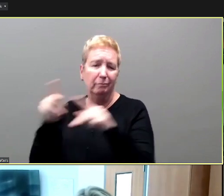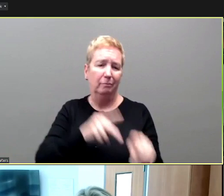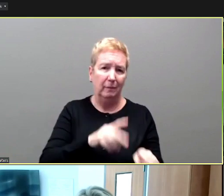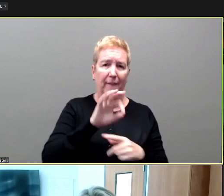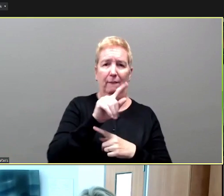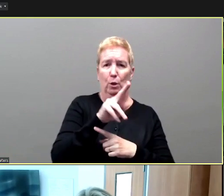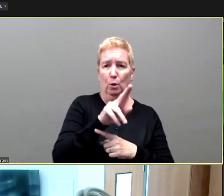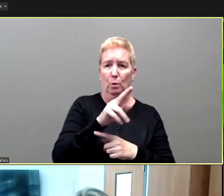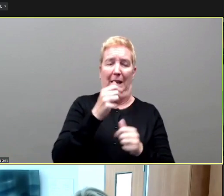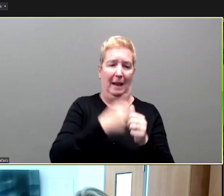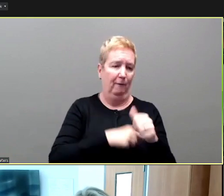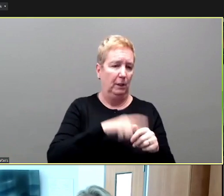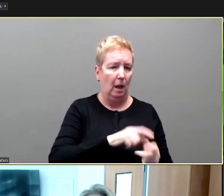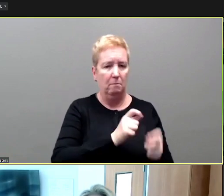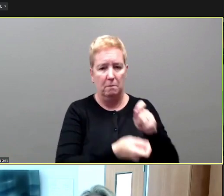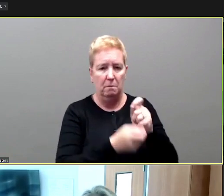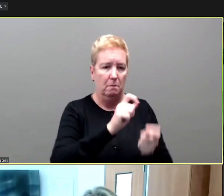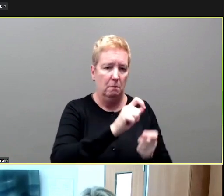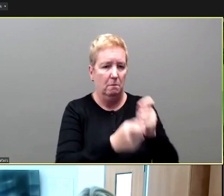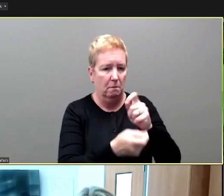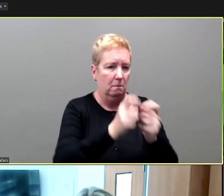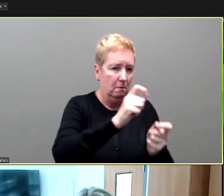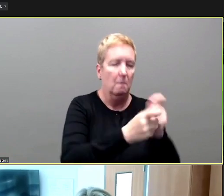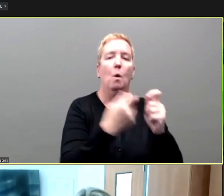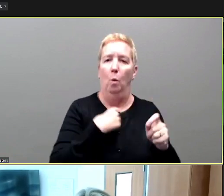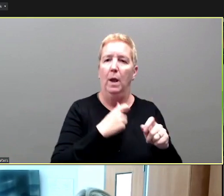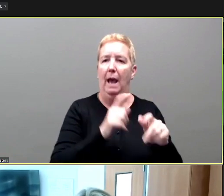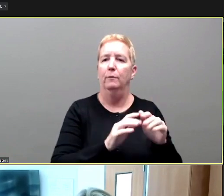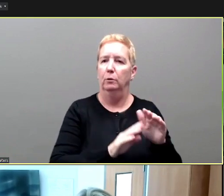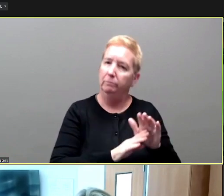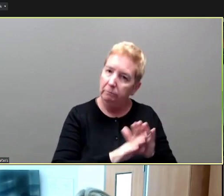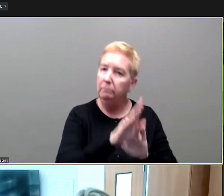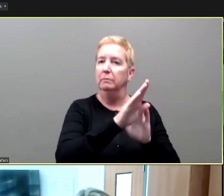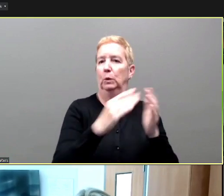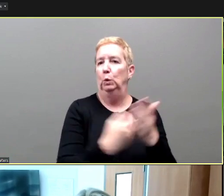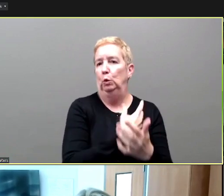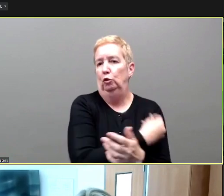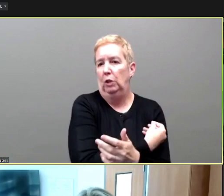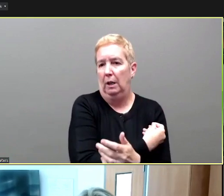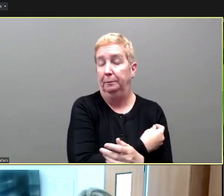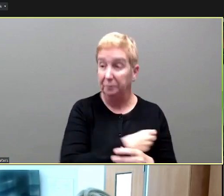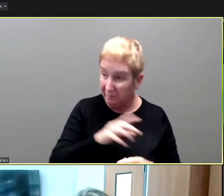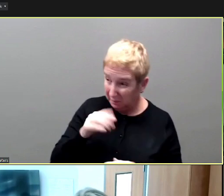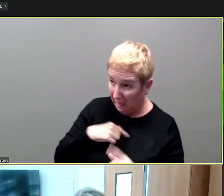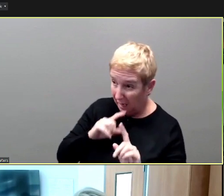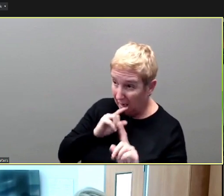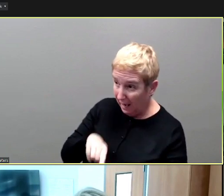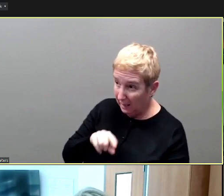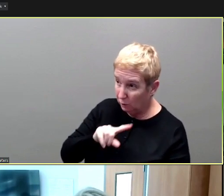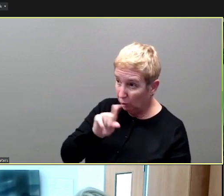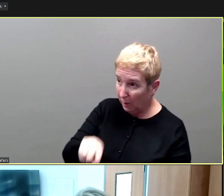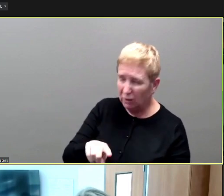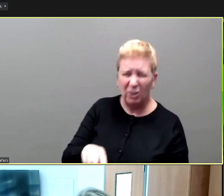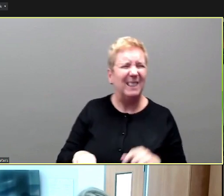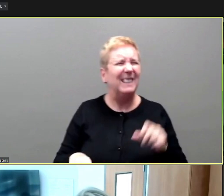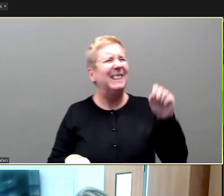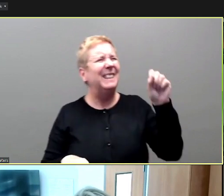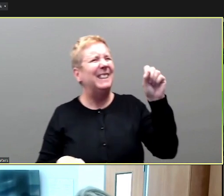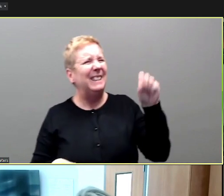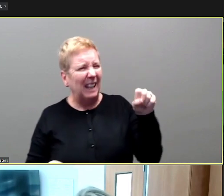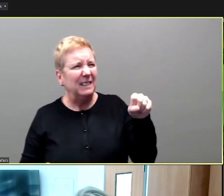So that's Omicron. In terms of, did I answer your question for Omicron booster? Yeah, to some extent, but so just Oh, to